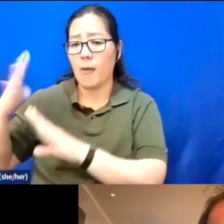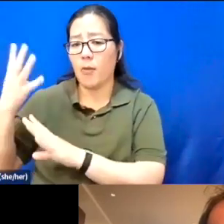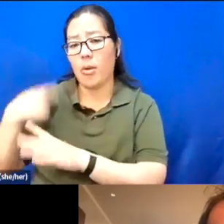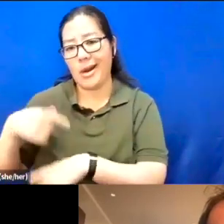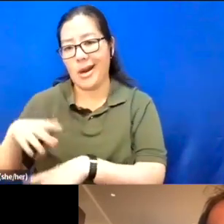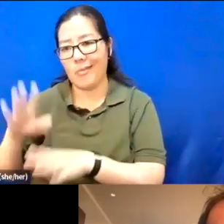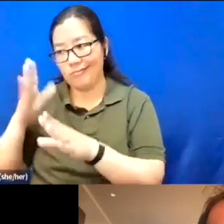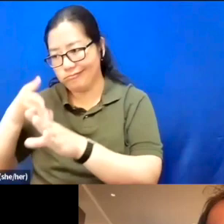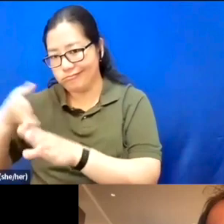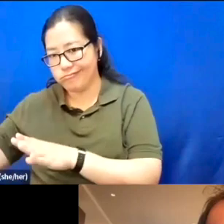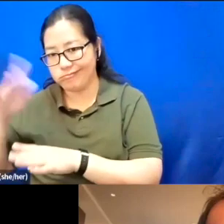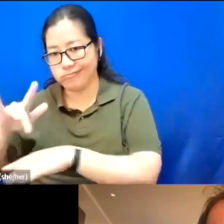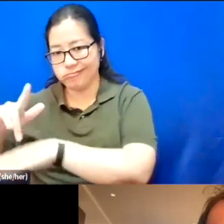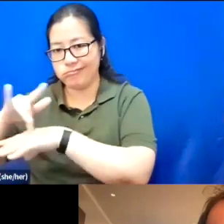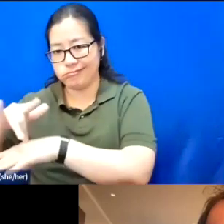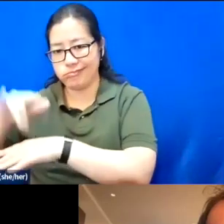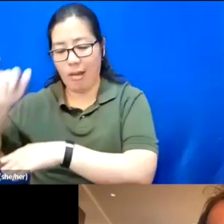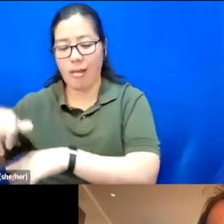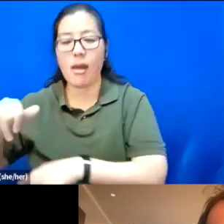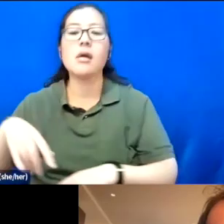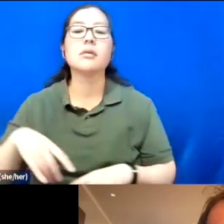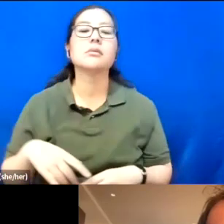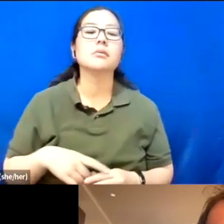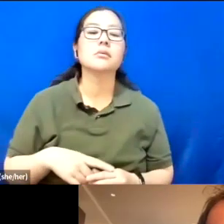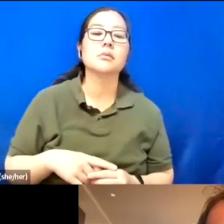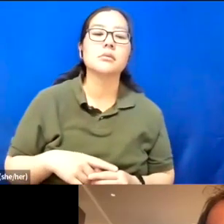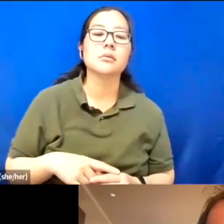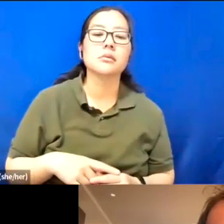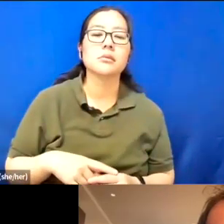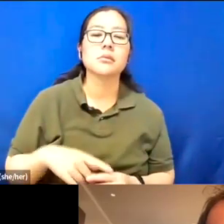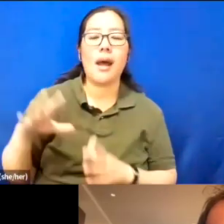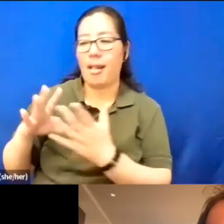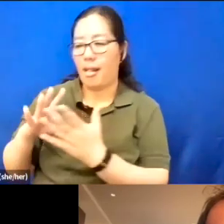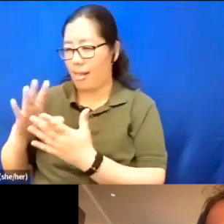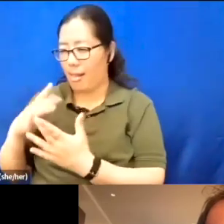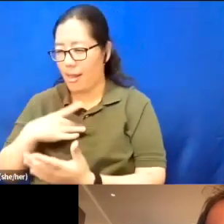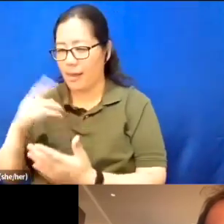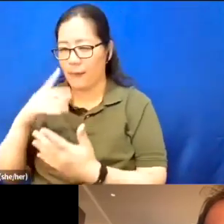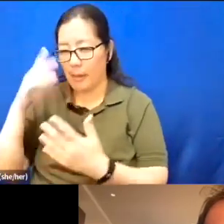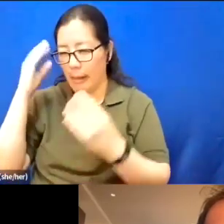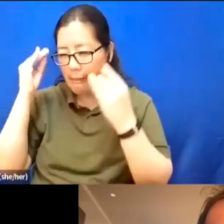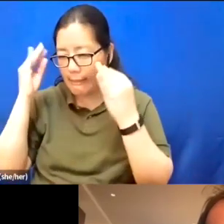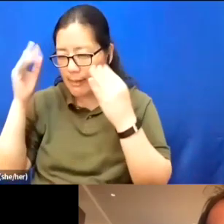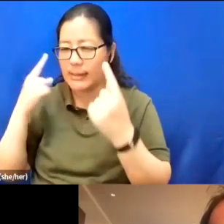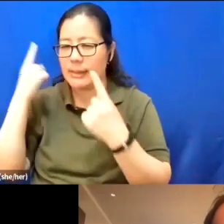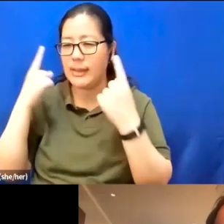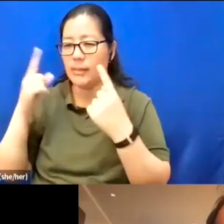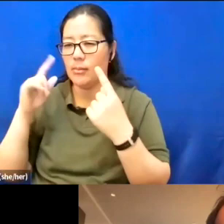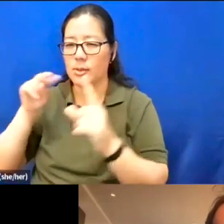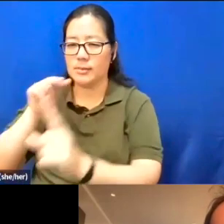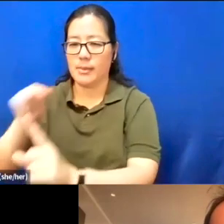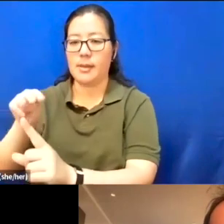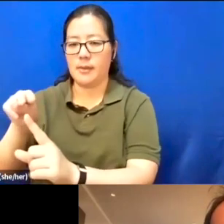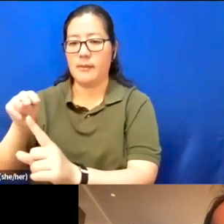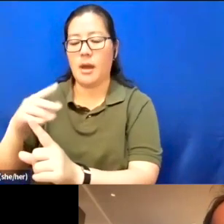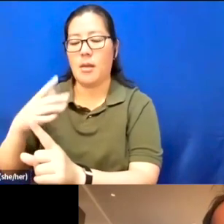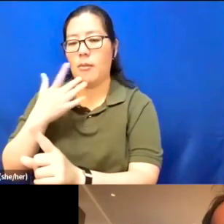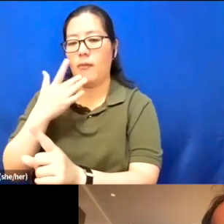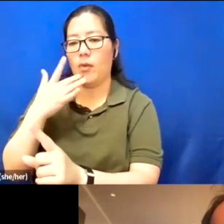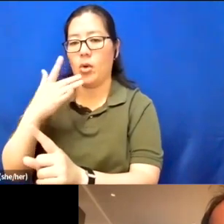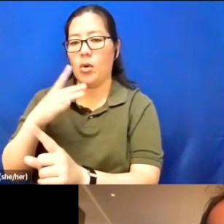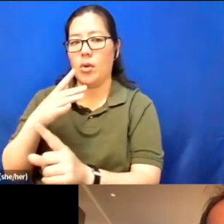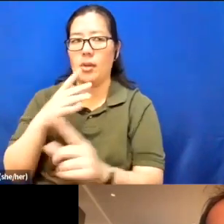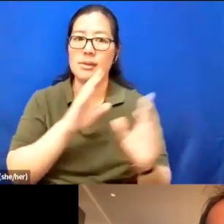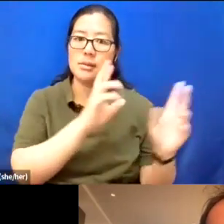But I like it from a thinking perspective. I like the topic separated, you know, okay, because it's